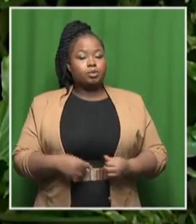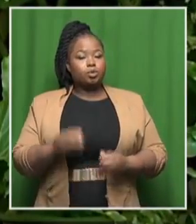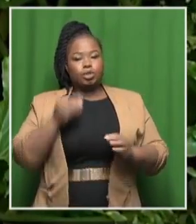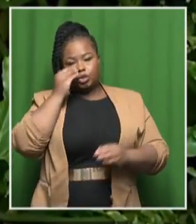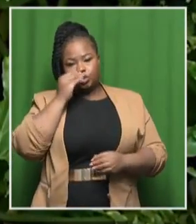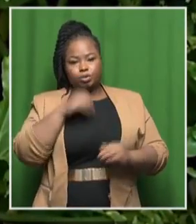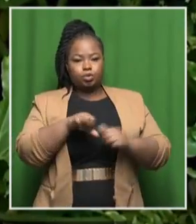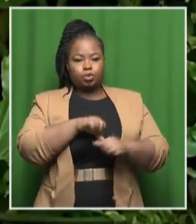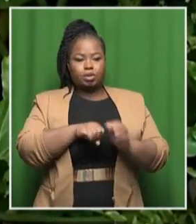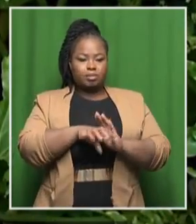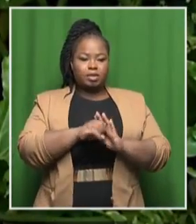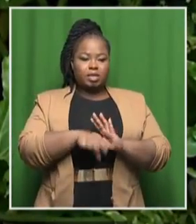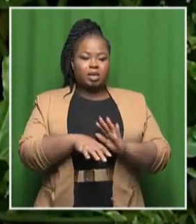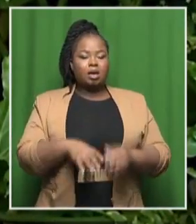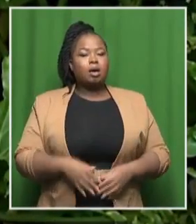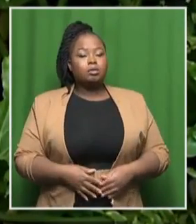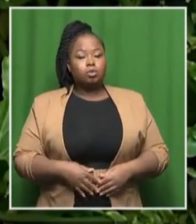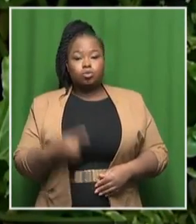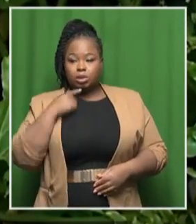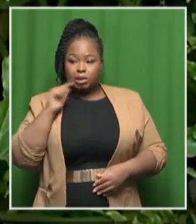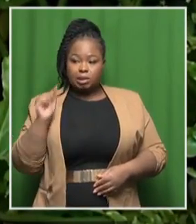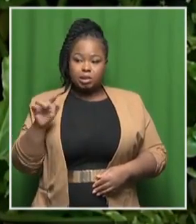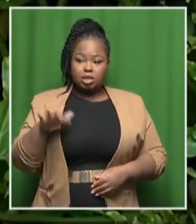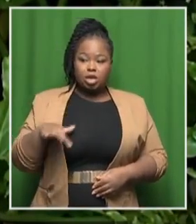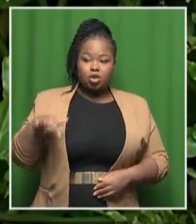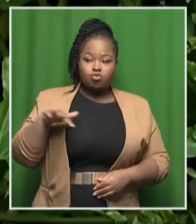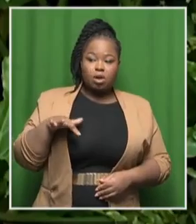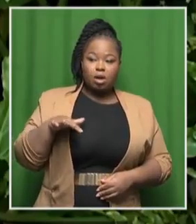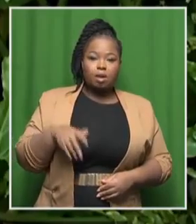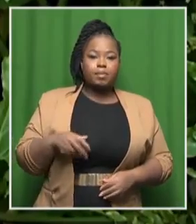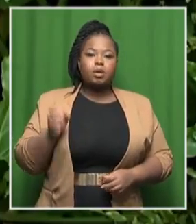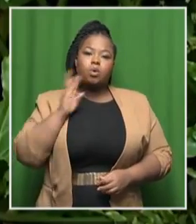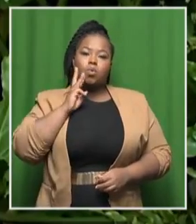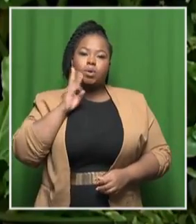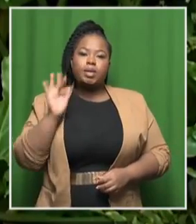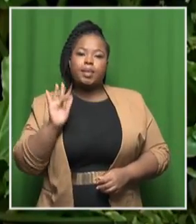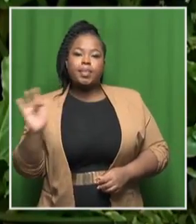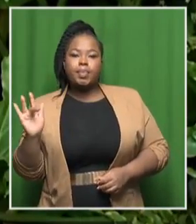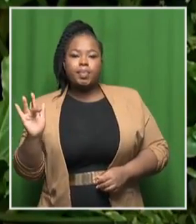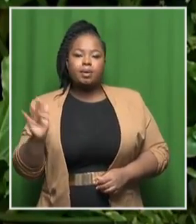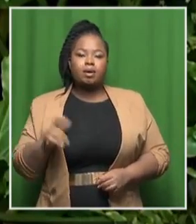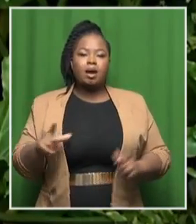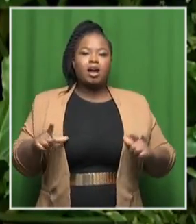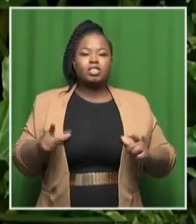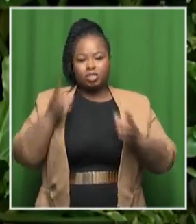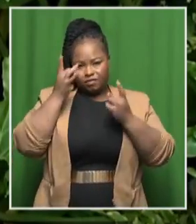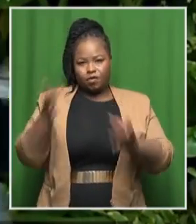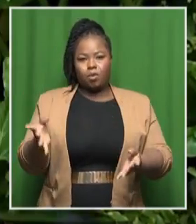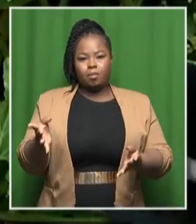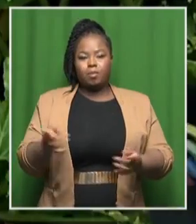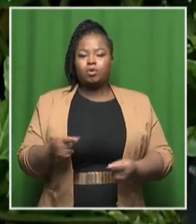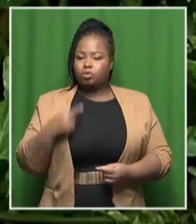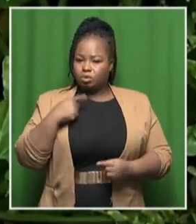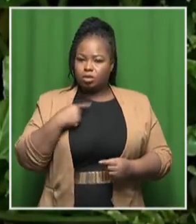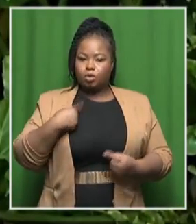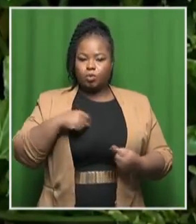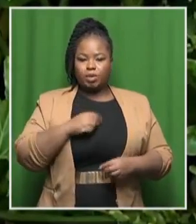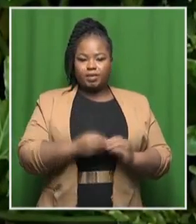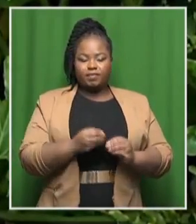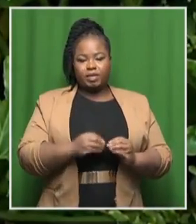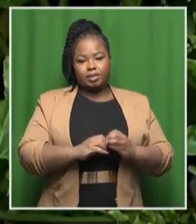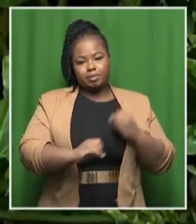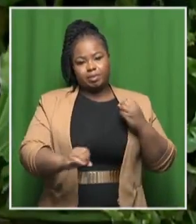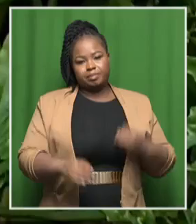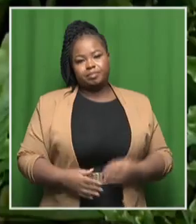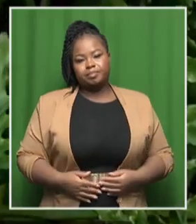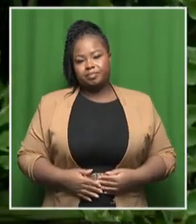advert, social media, the like tell, this area for so long a period will be without water because we then going to fix a pipe. Thank you very so much. Thank